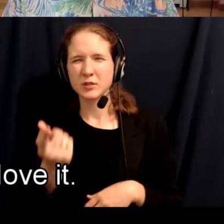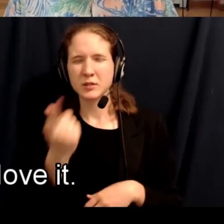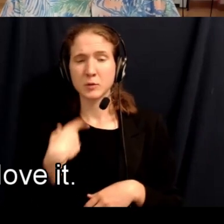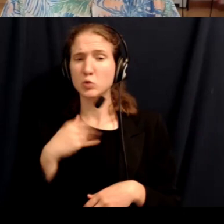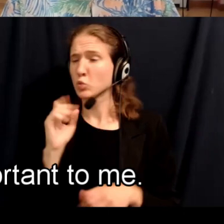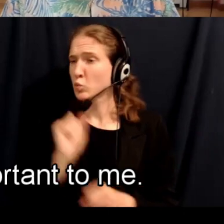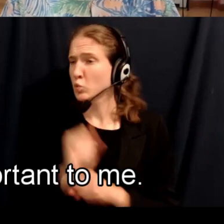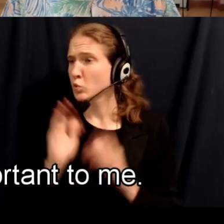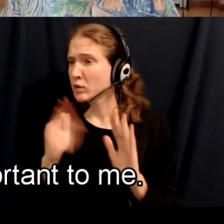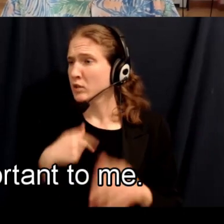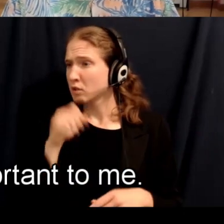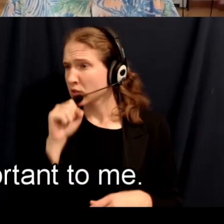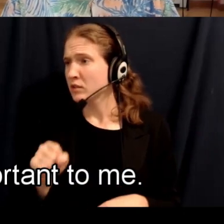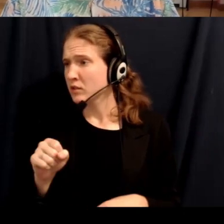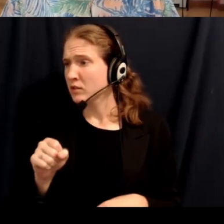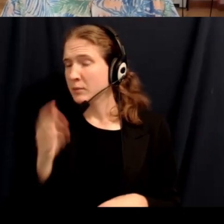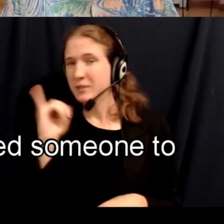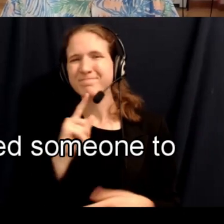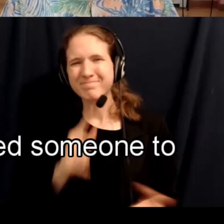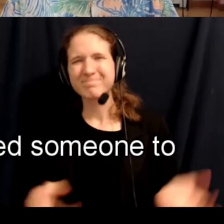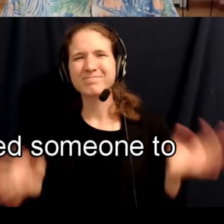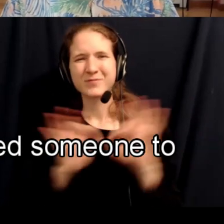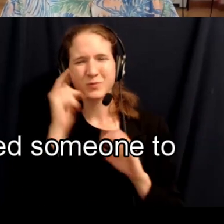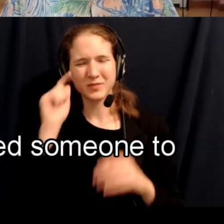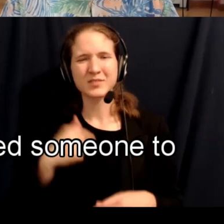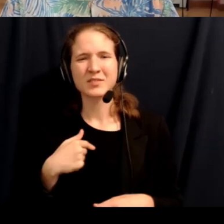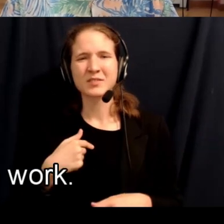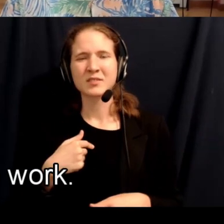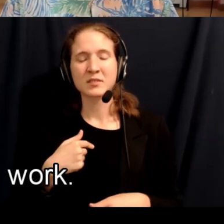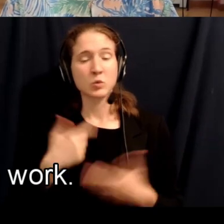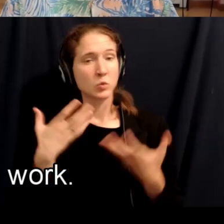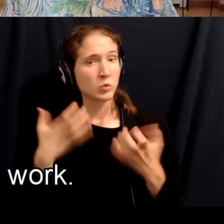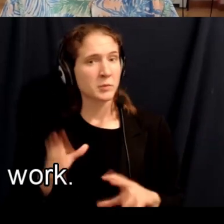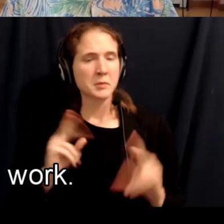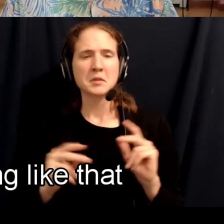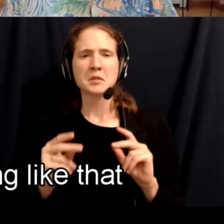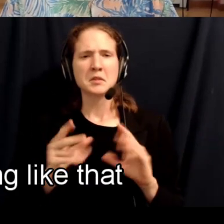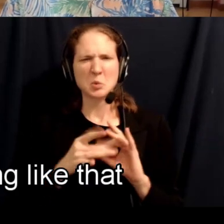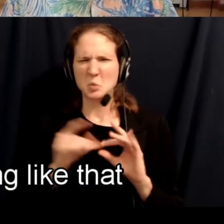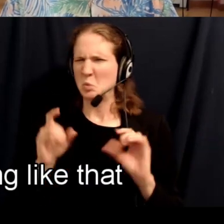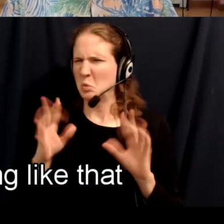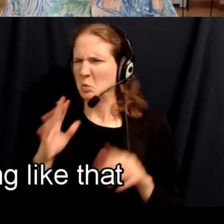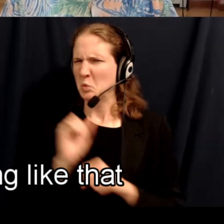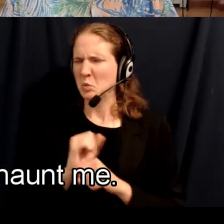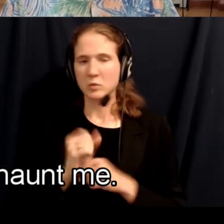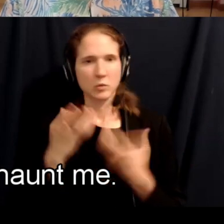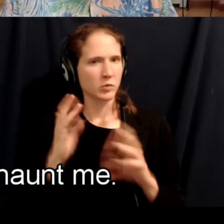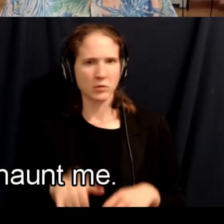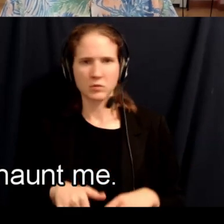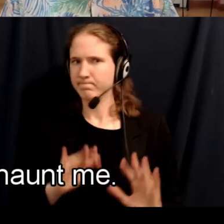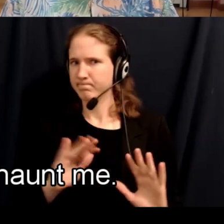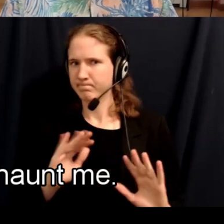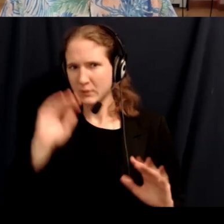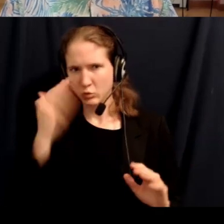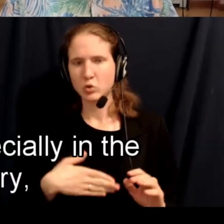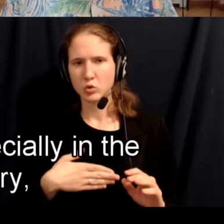is great. I love it, because that's really important to me. And I never wanted someone to say, oh, she does terrible work. I never wanted something like that to ever come back